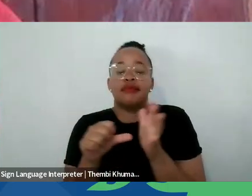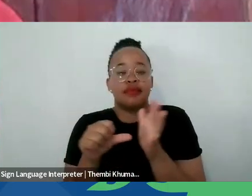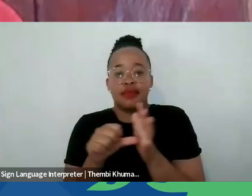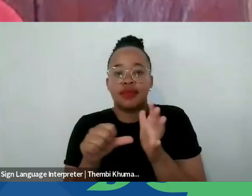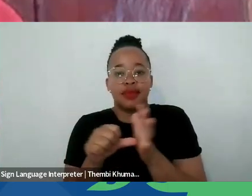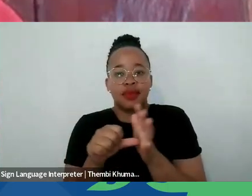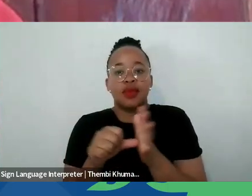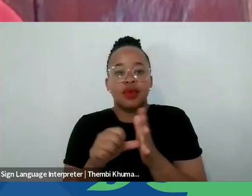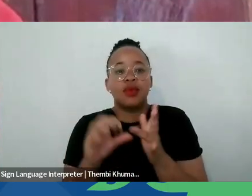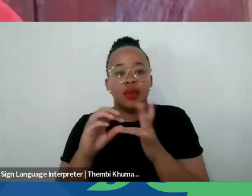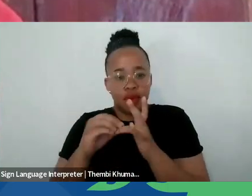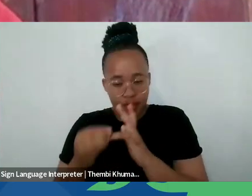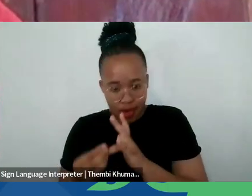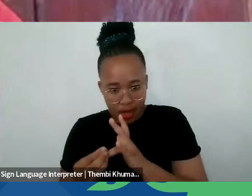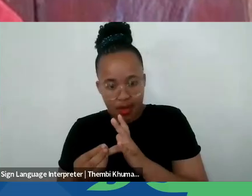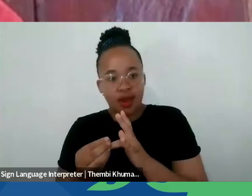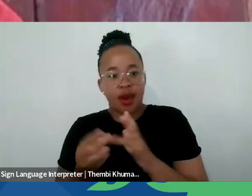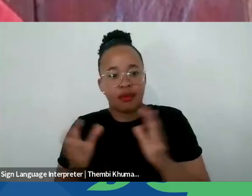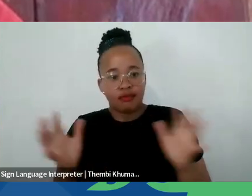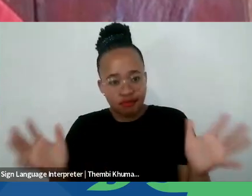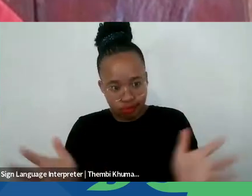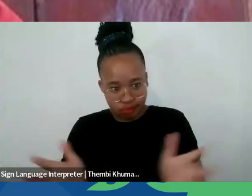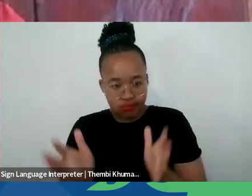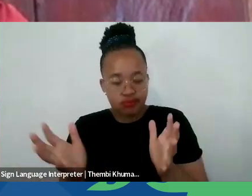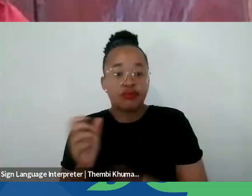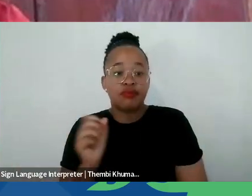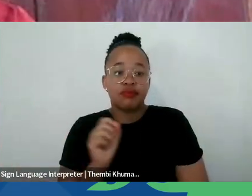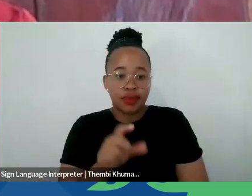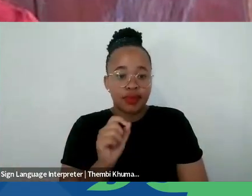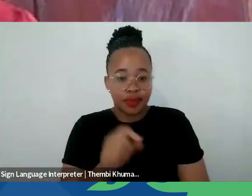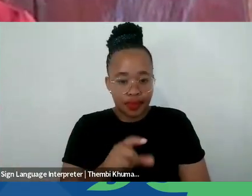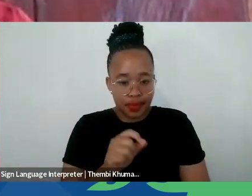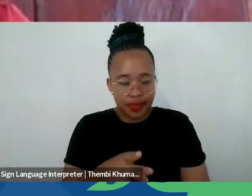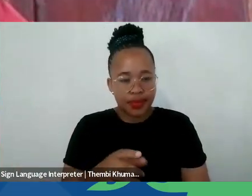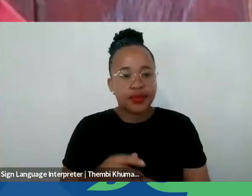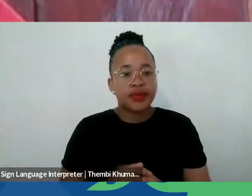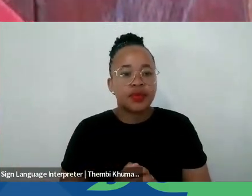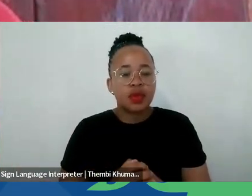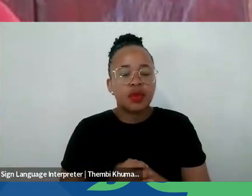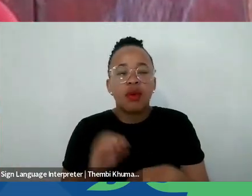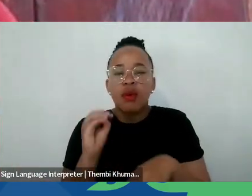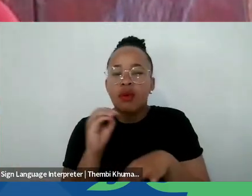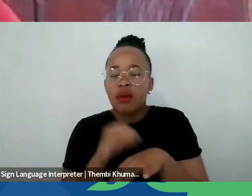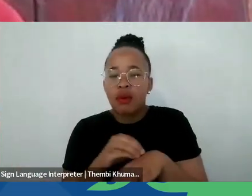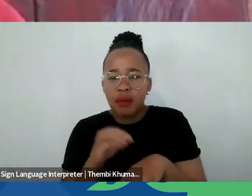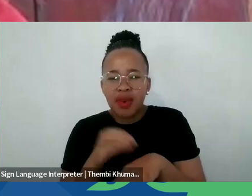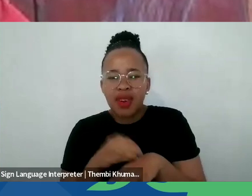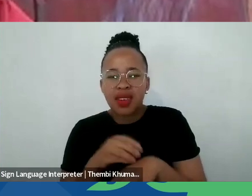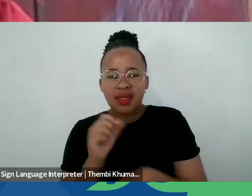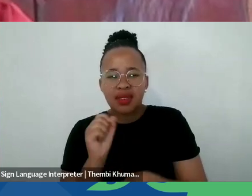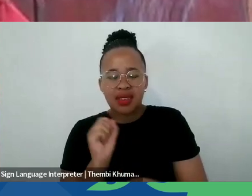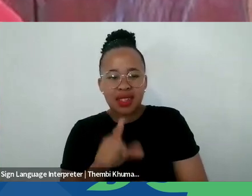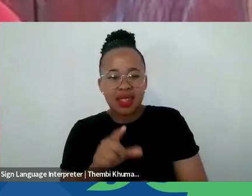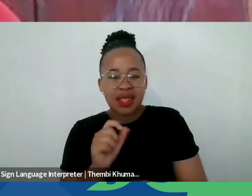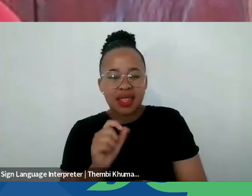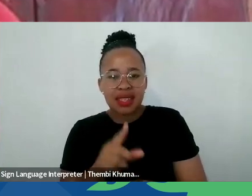in is sometimes deemed as coming from witchcraft, and so people don't seek for help, or